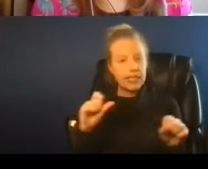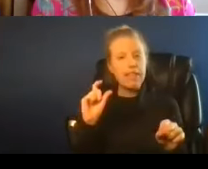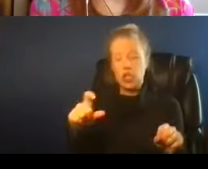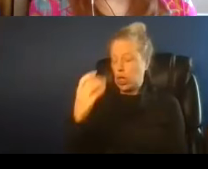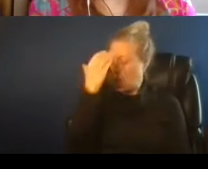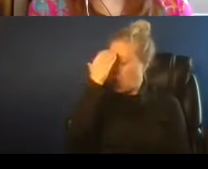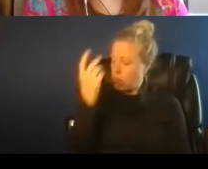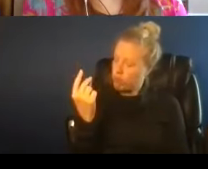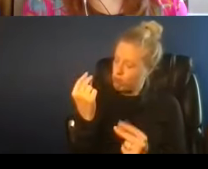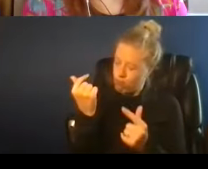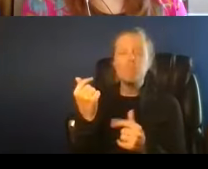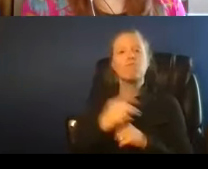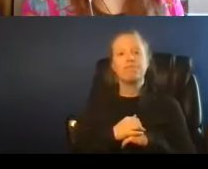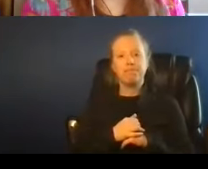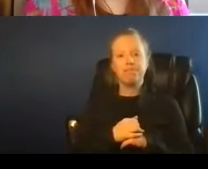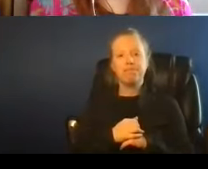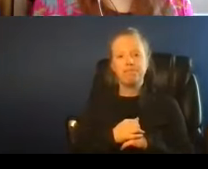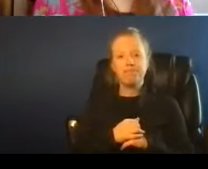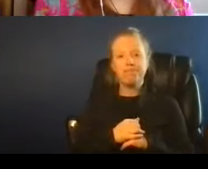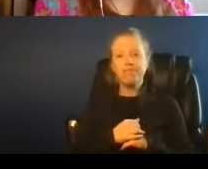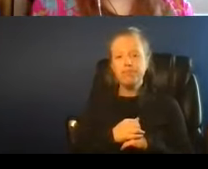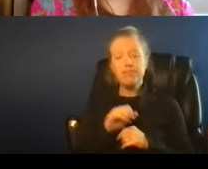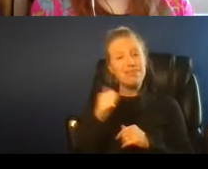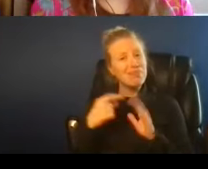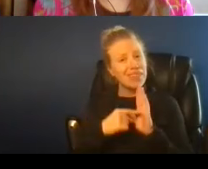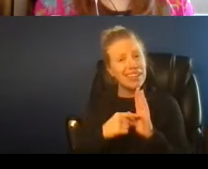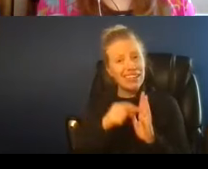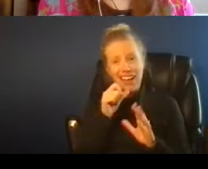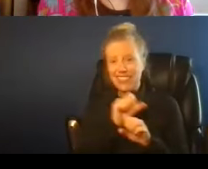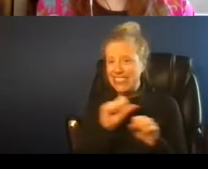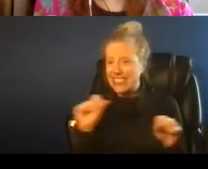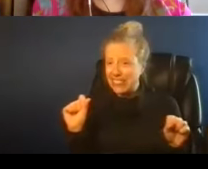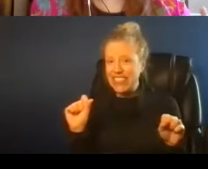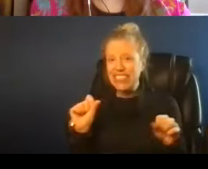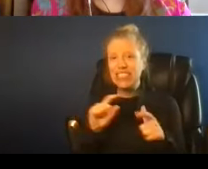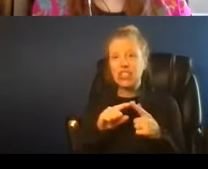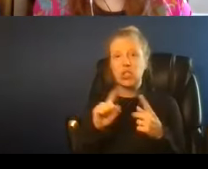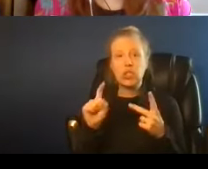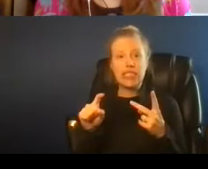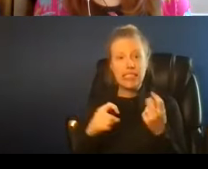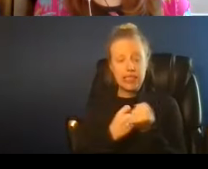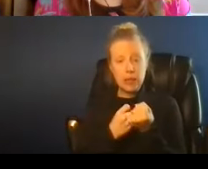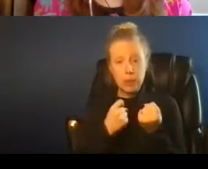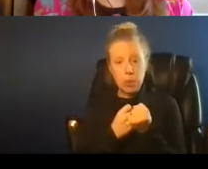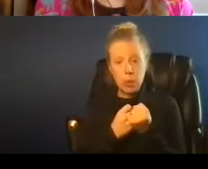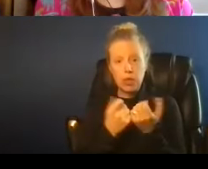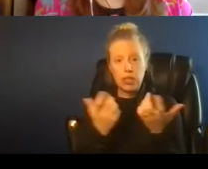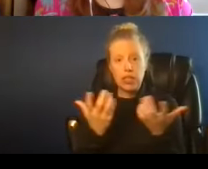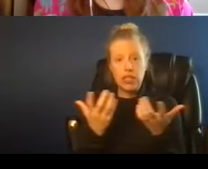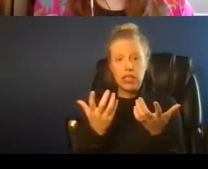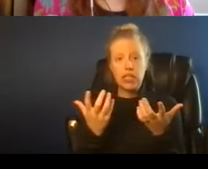right now. Other signs of unsafety or needing support could be